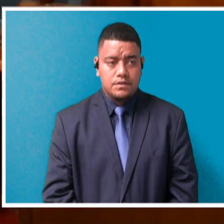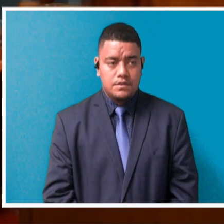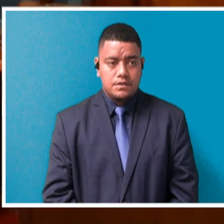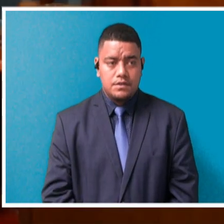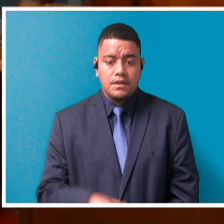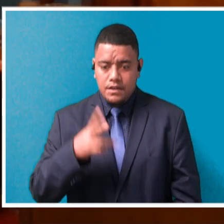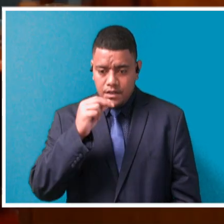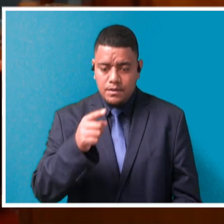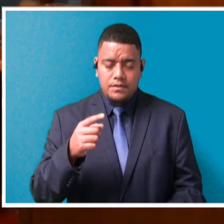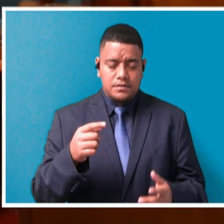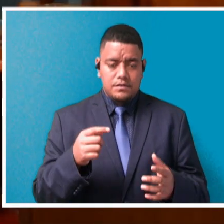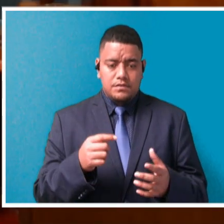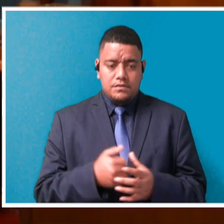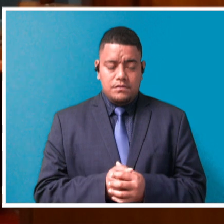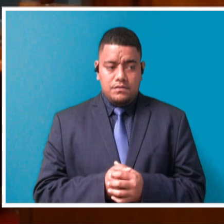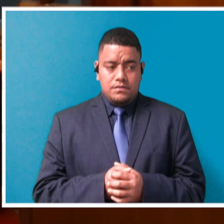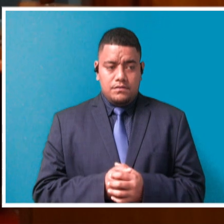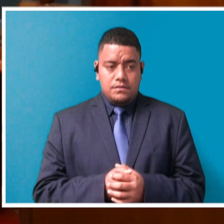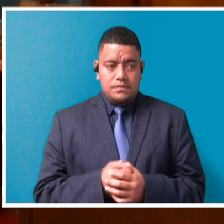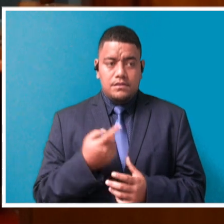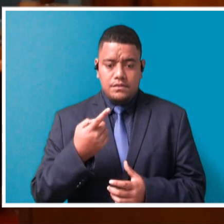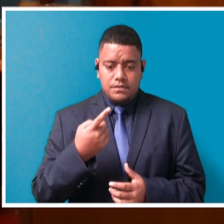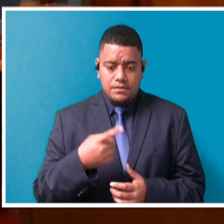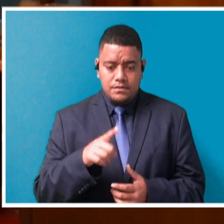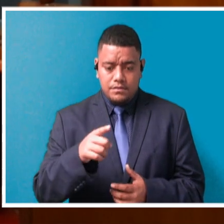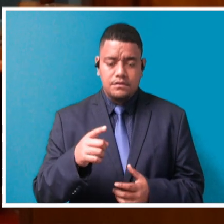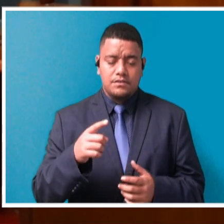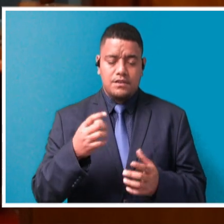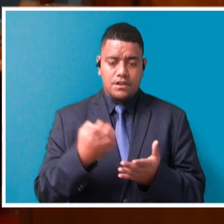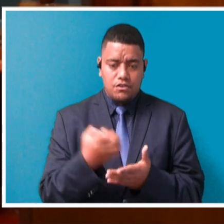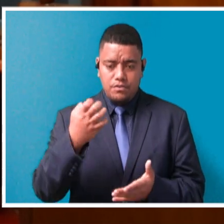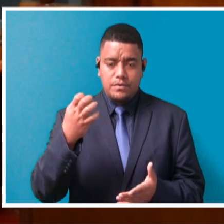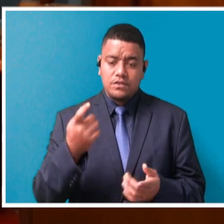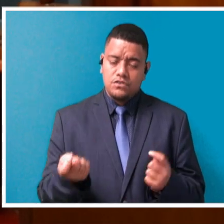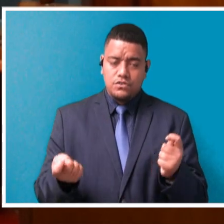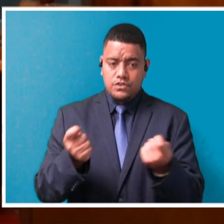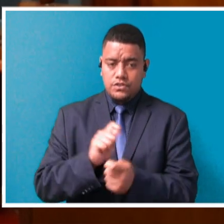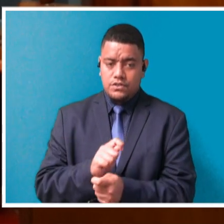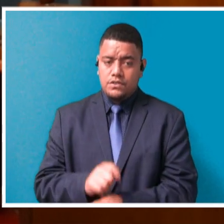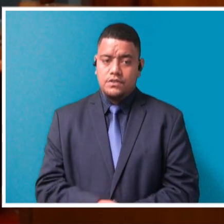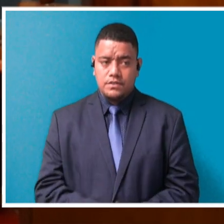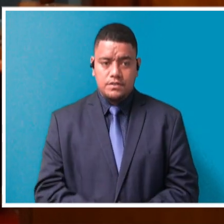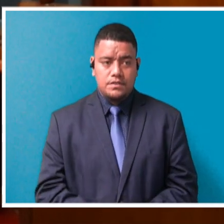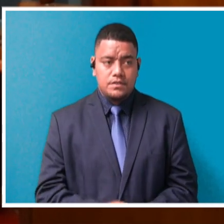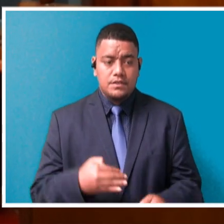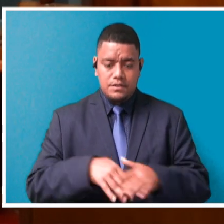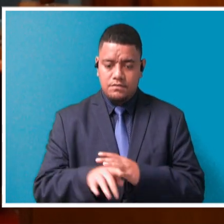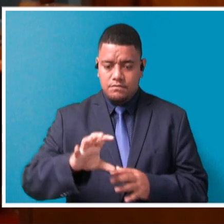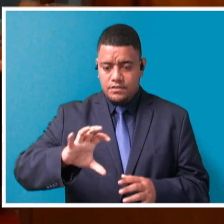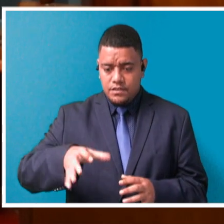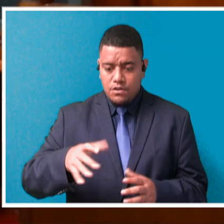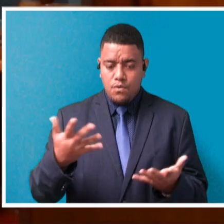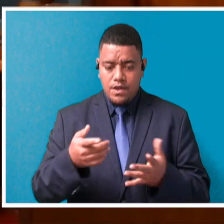enabling entrepreneurship, and catalyzing sustainable economic transformation, particularly in sectors